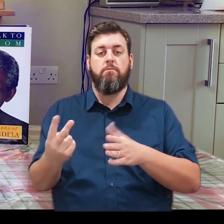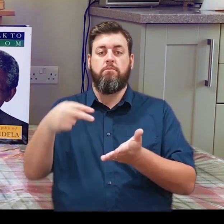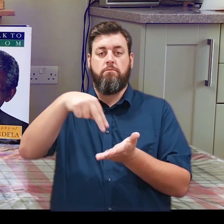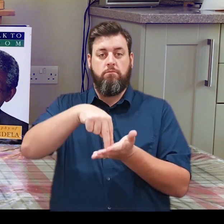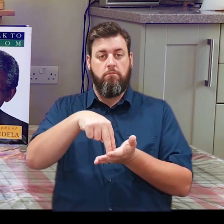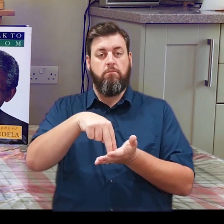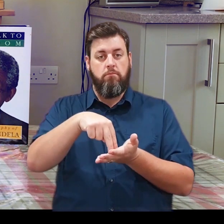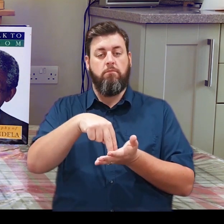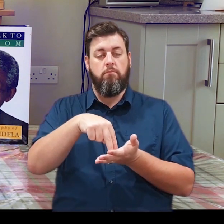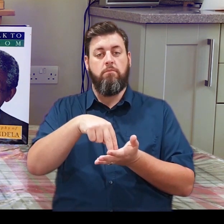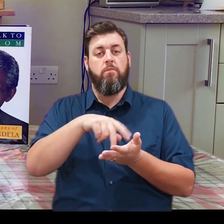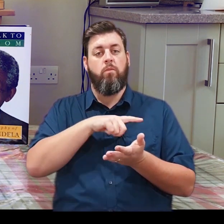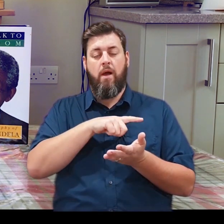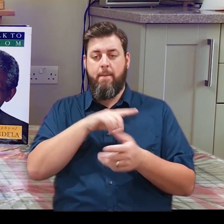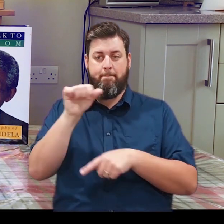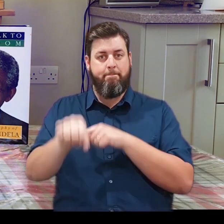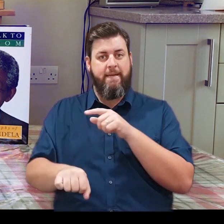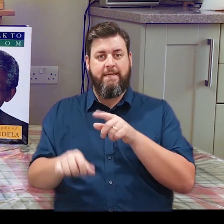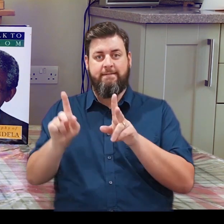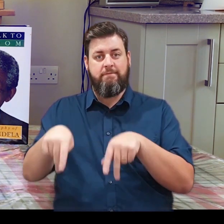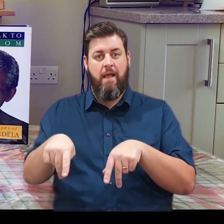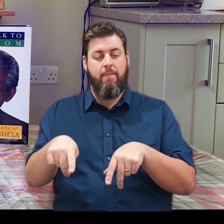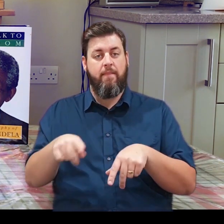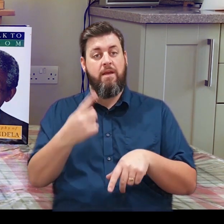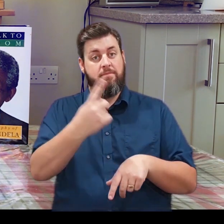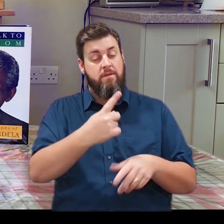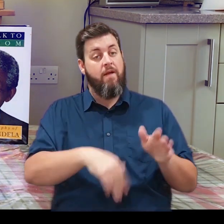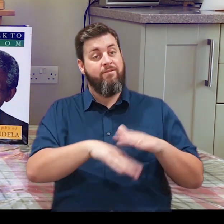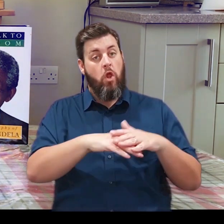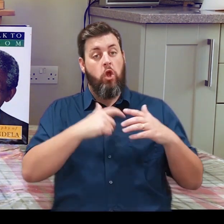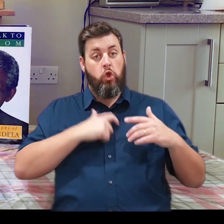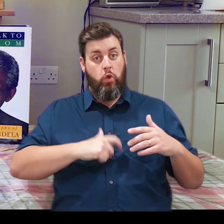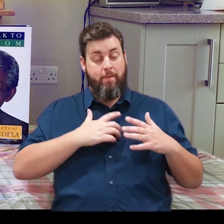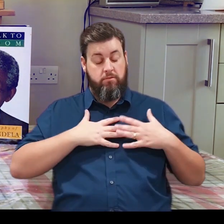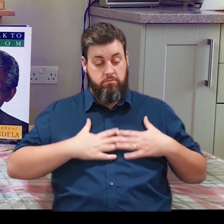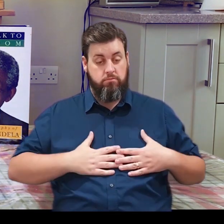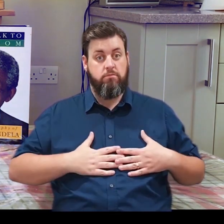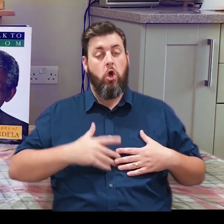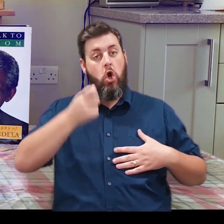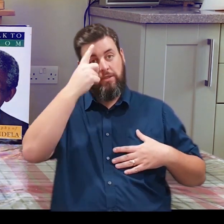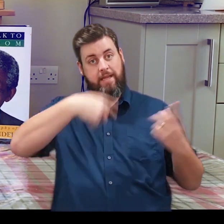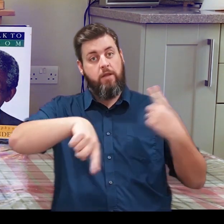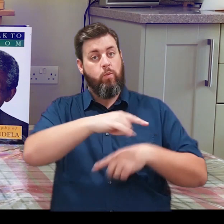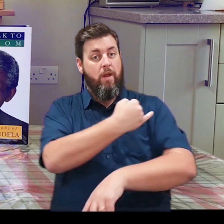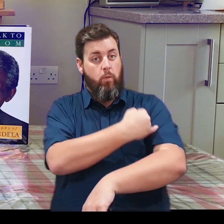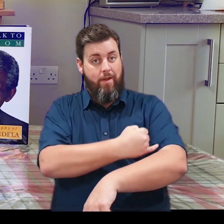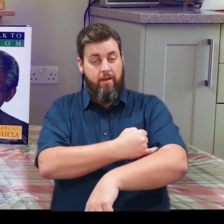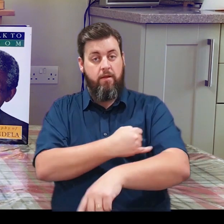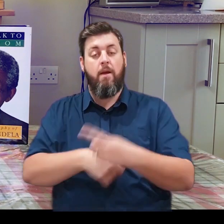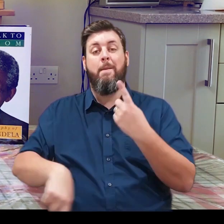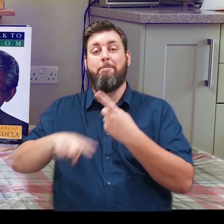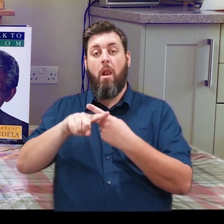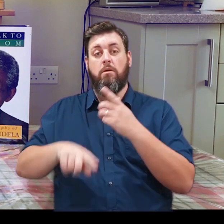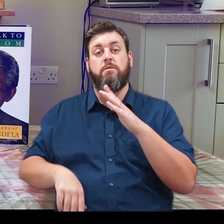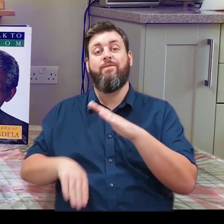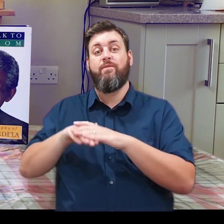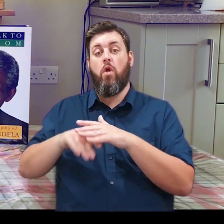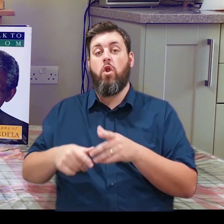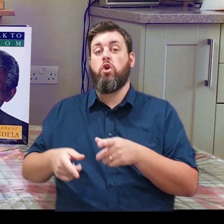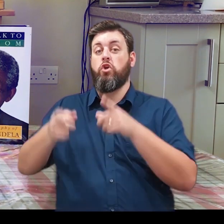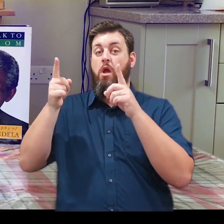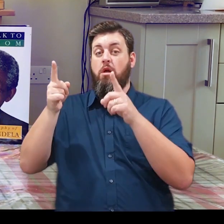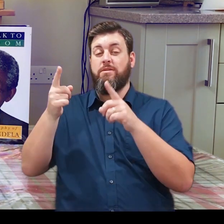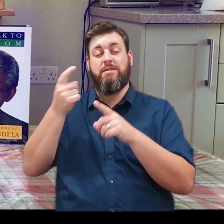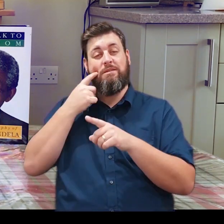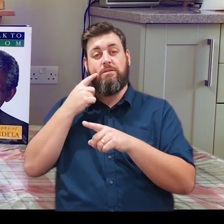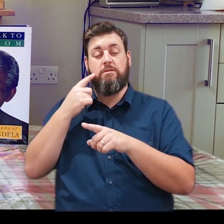death because he was both fully human, understood our weaknesses, and fully God, able to overcome the greatest enemy,